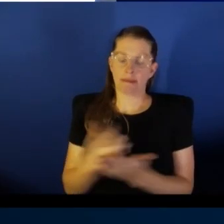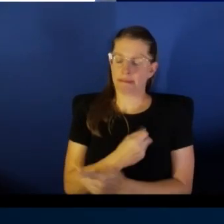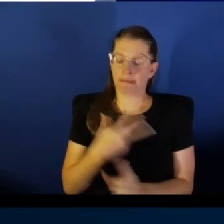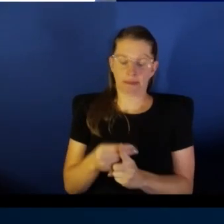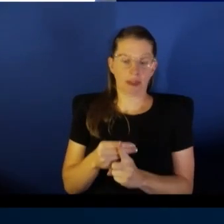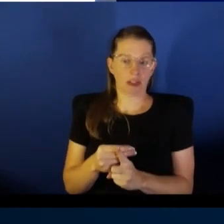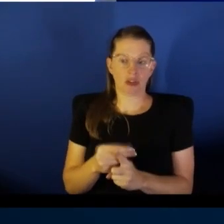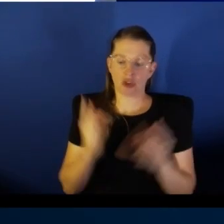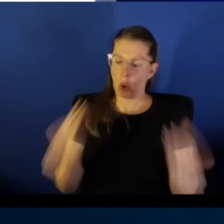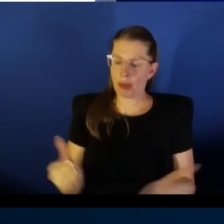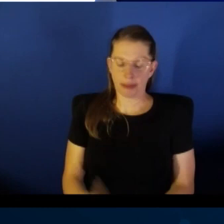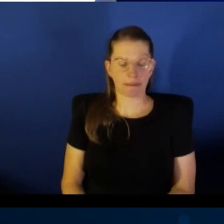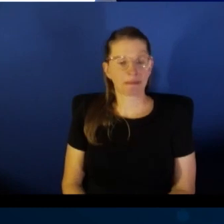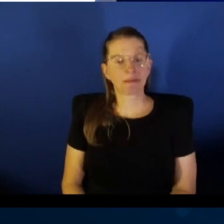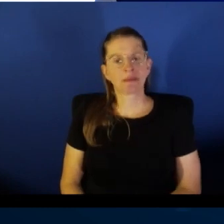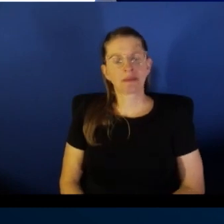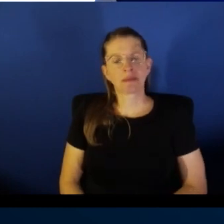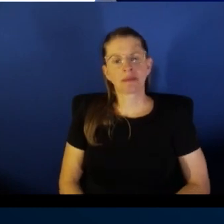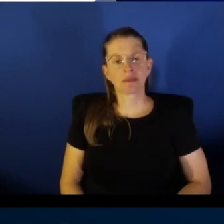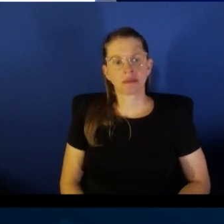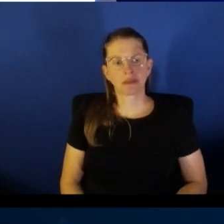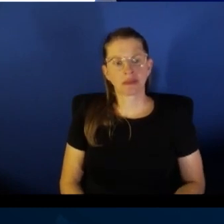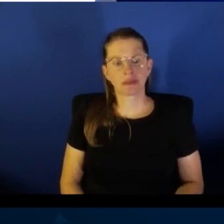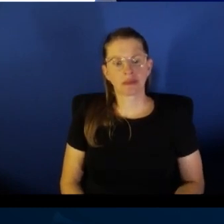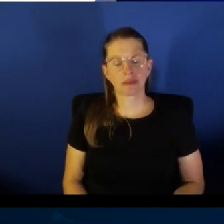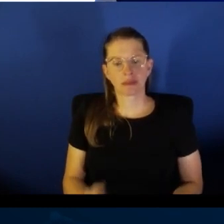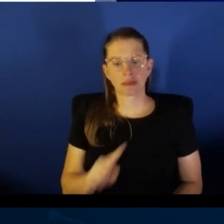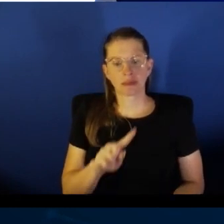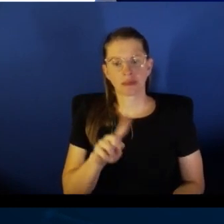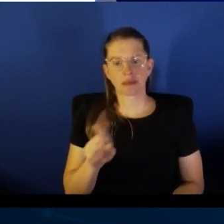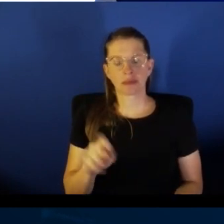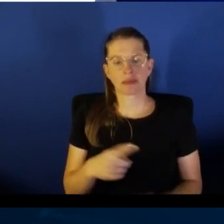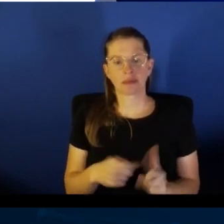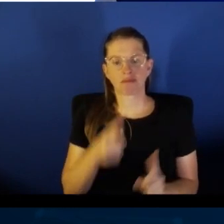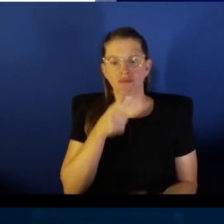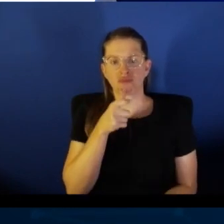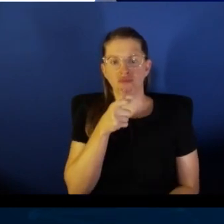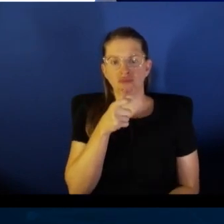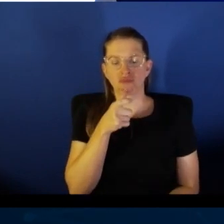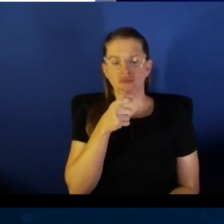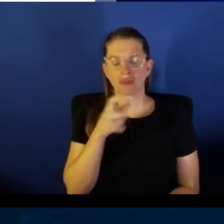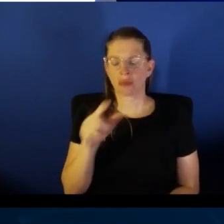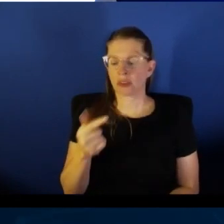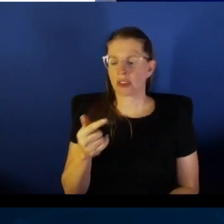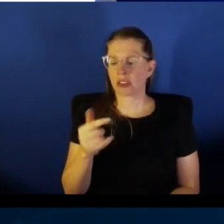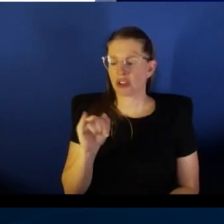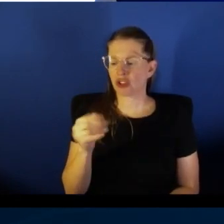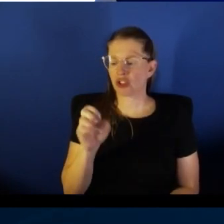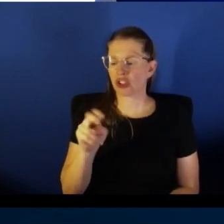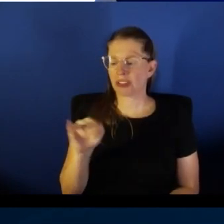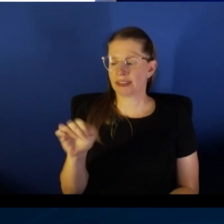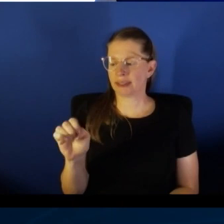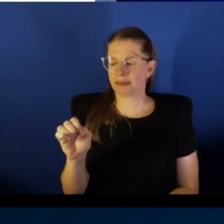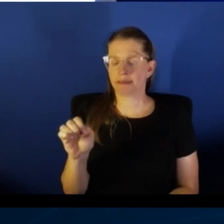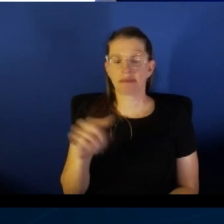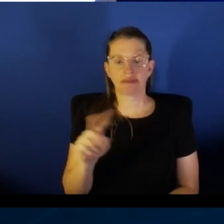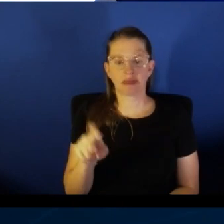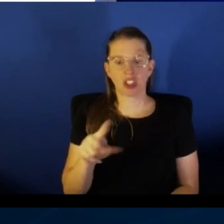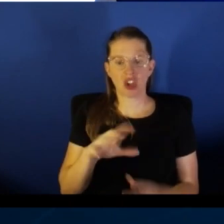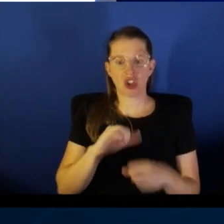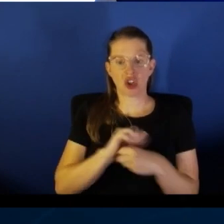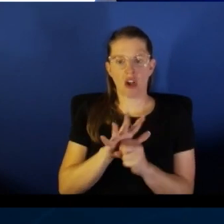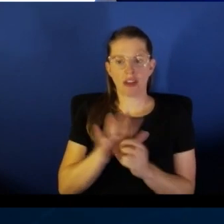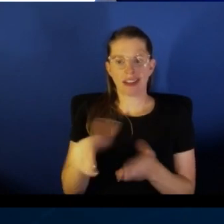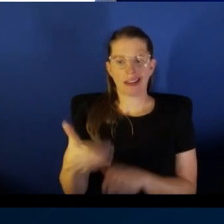Get it. Question from, who was asking this? Jeannie was asking this. Have there been any COVID deaths